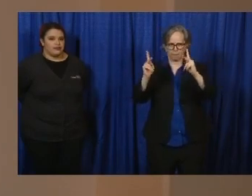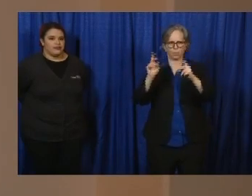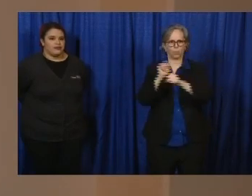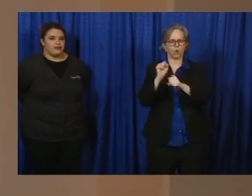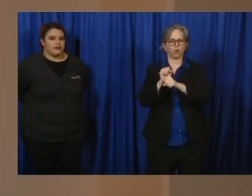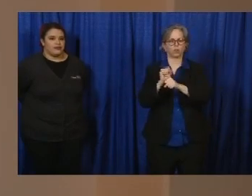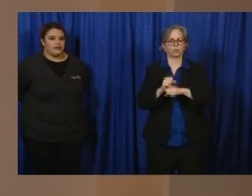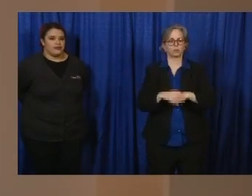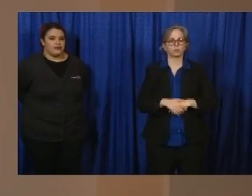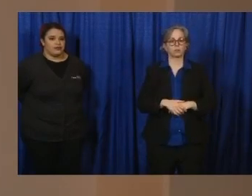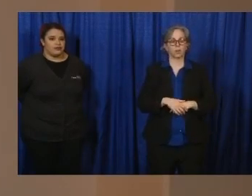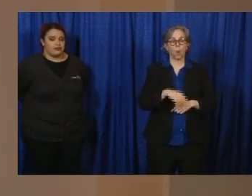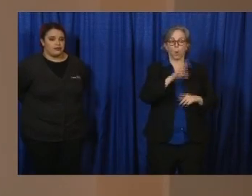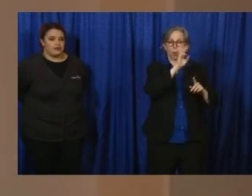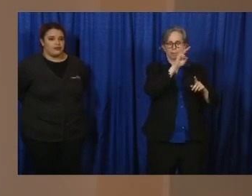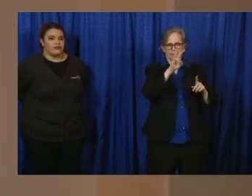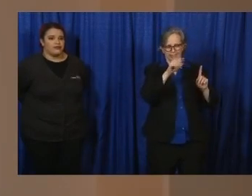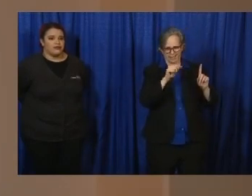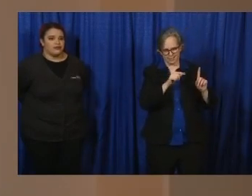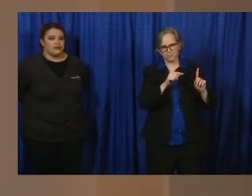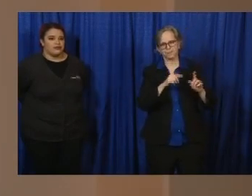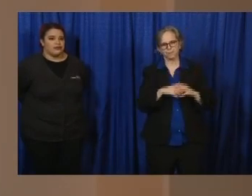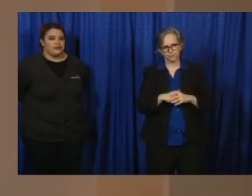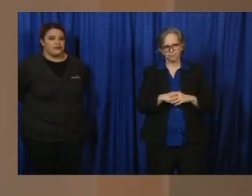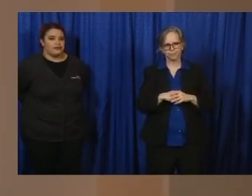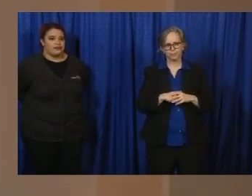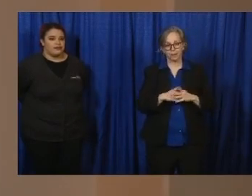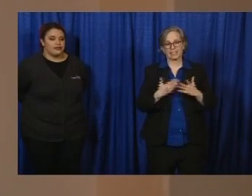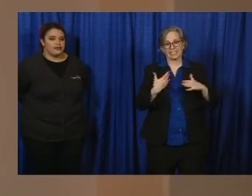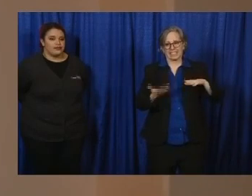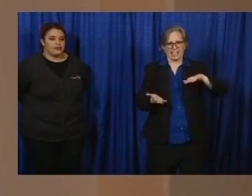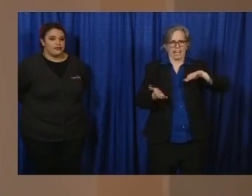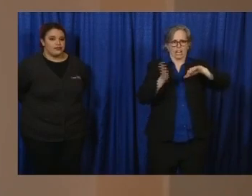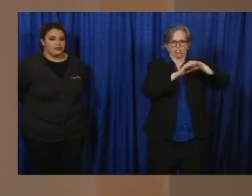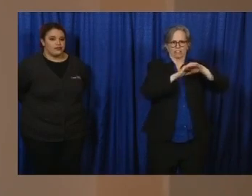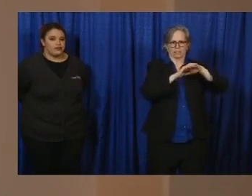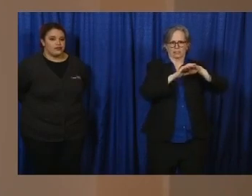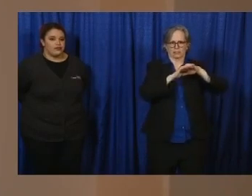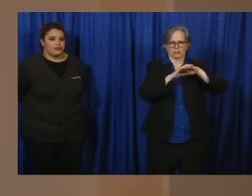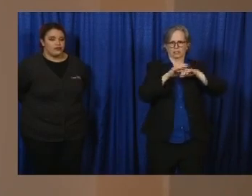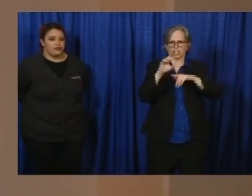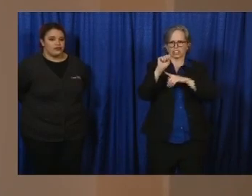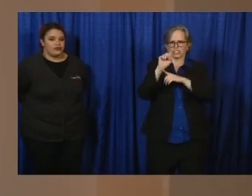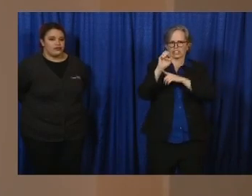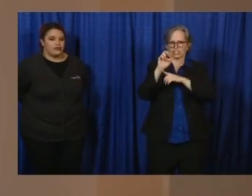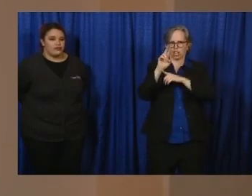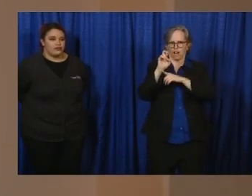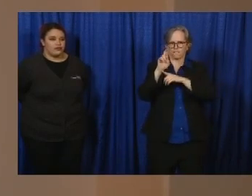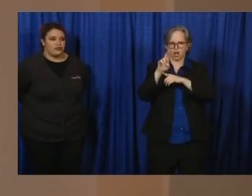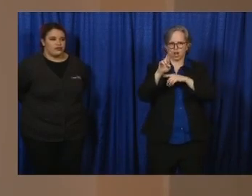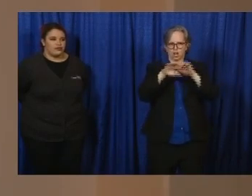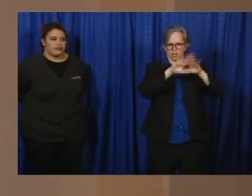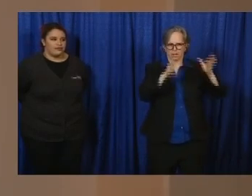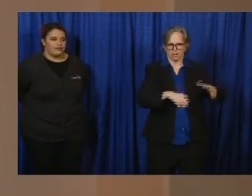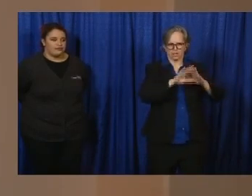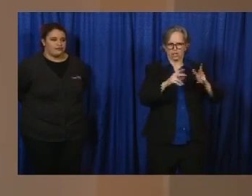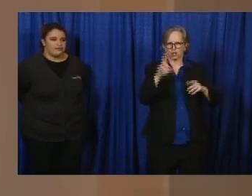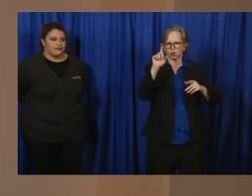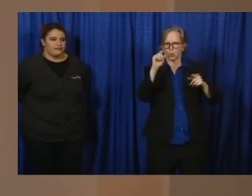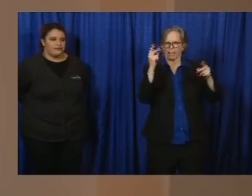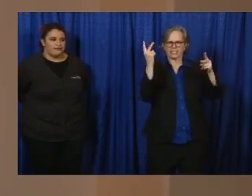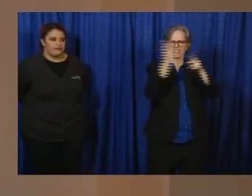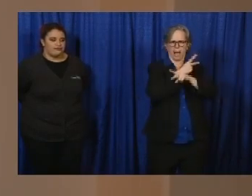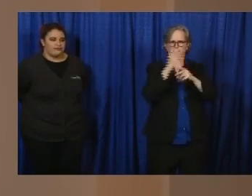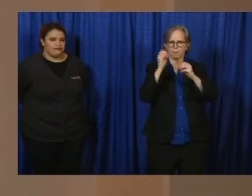There has been an increase of capacity with added servers of 20 times what the website was designed to handle.